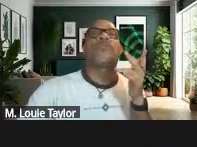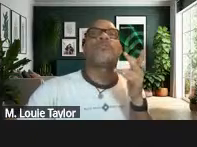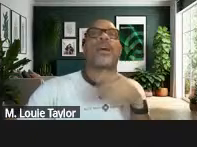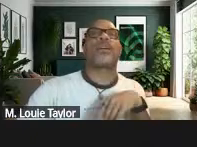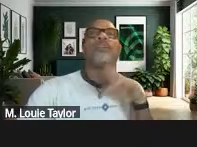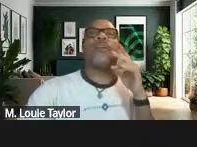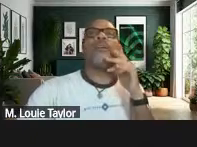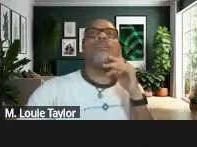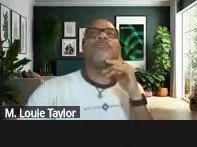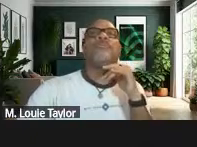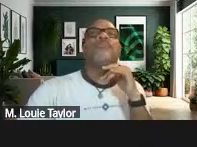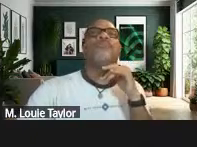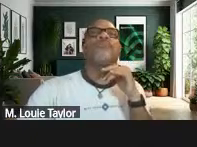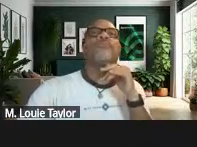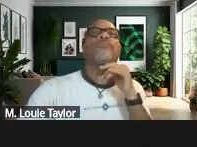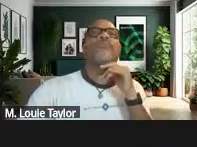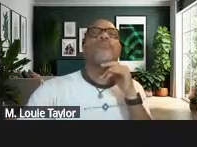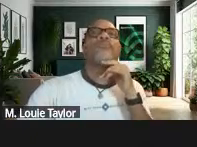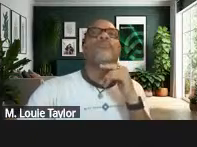link for 4-pack.